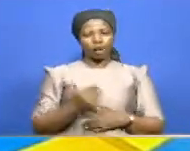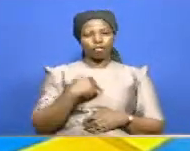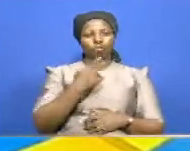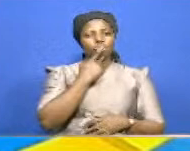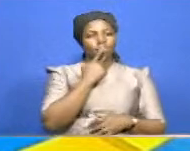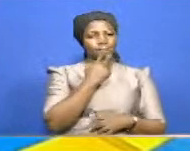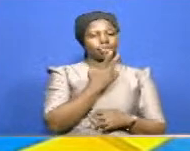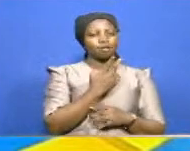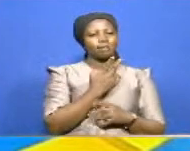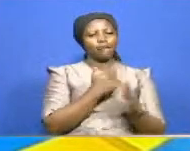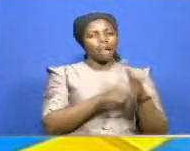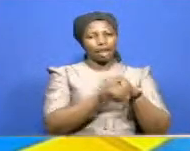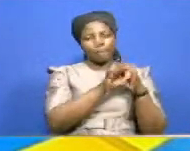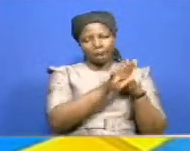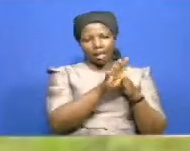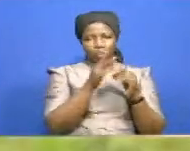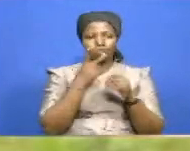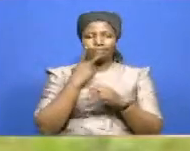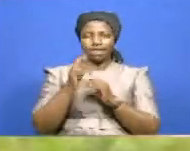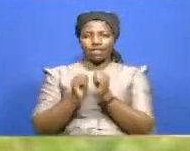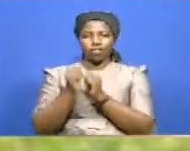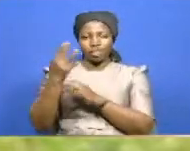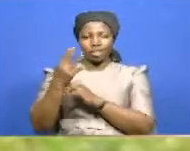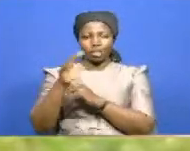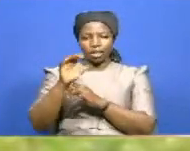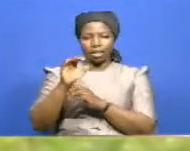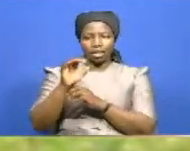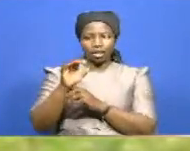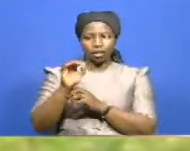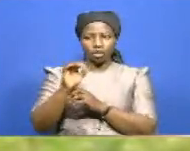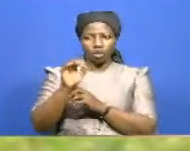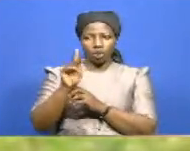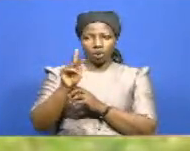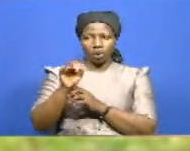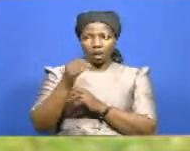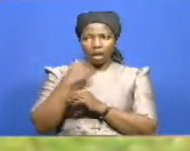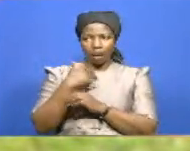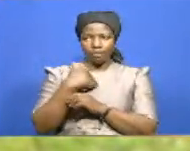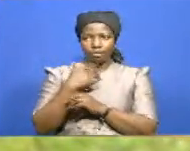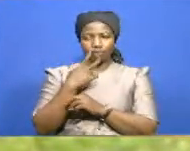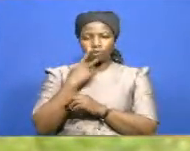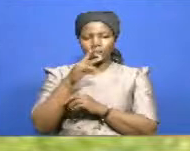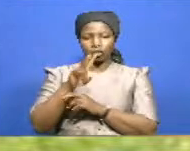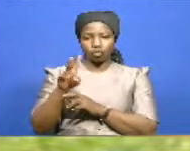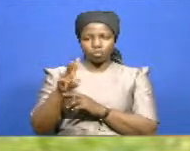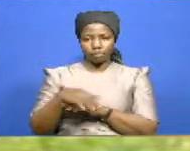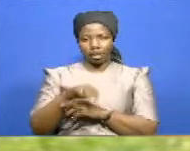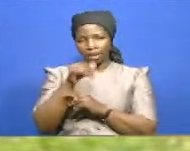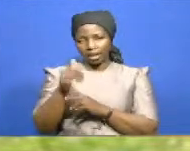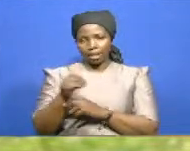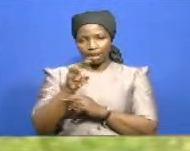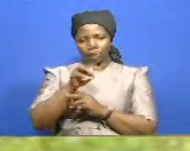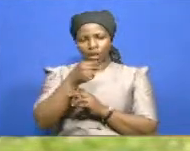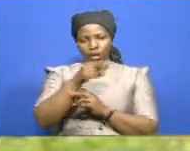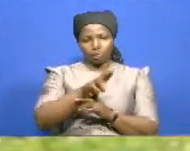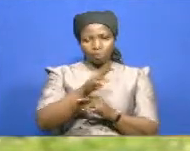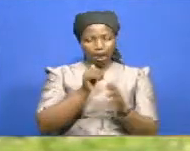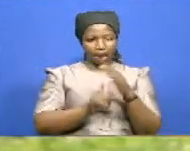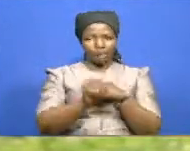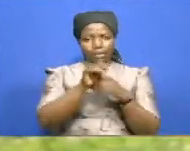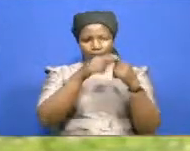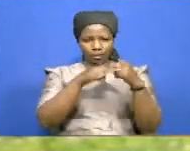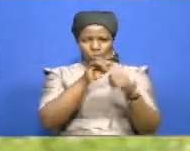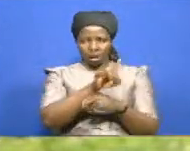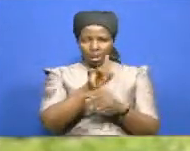214. Oko has a round of 2 under par 70, Wahu 1 under par 71, while Mudanyi